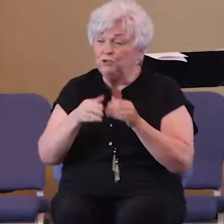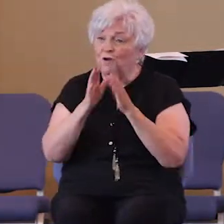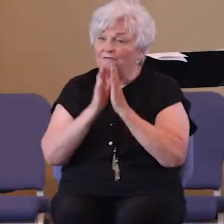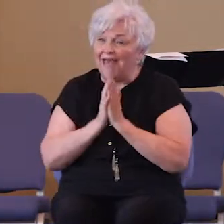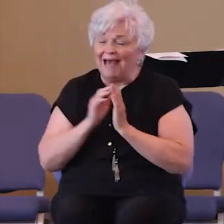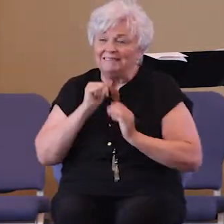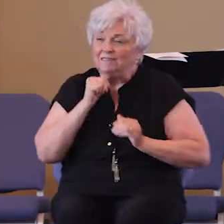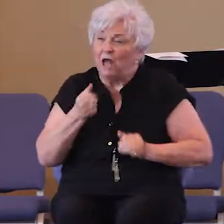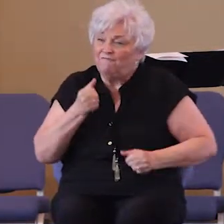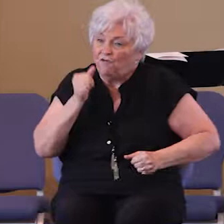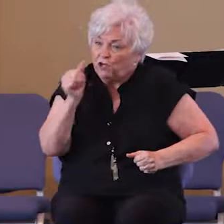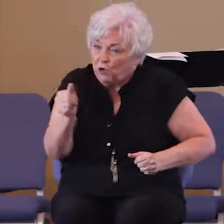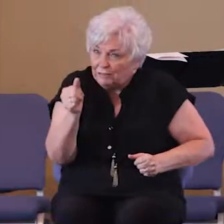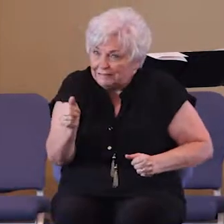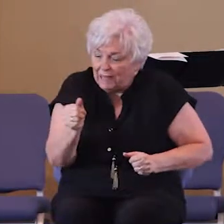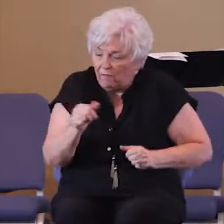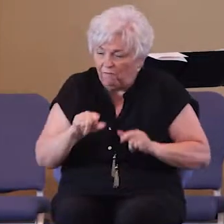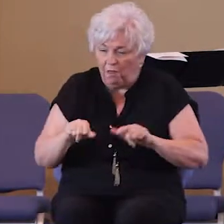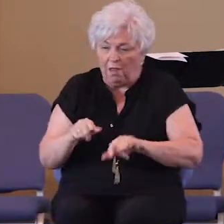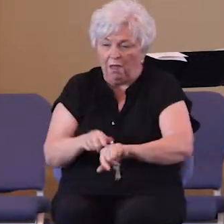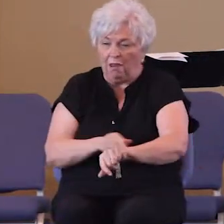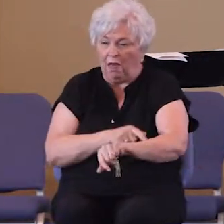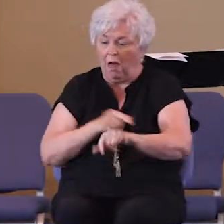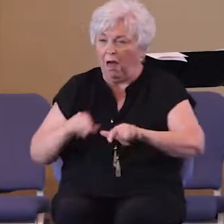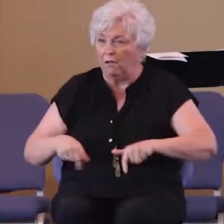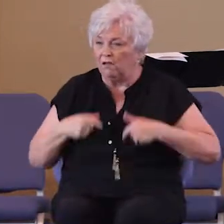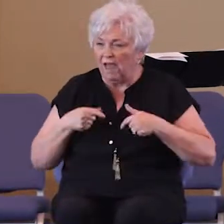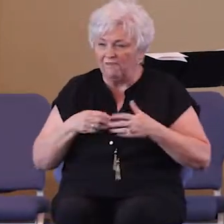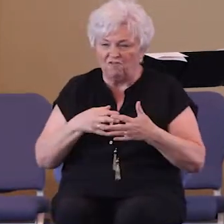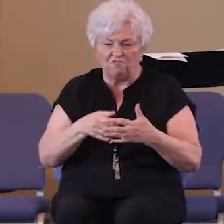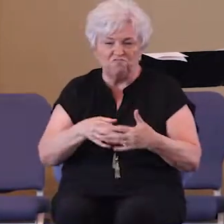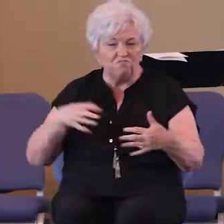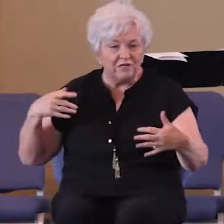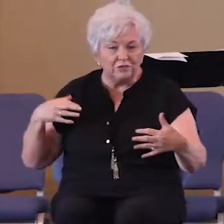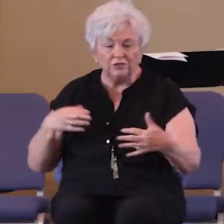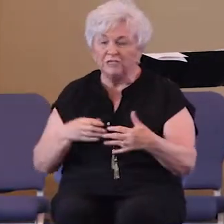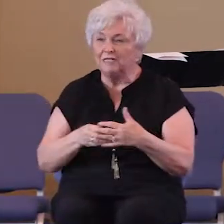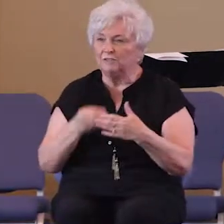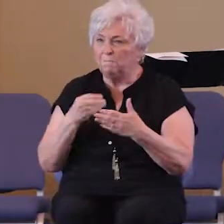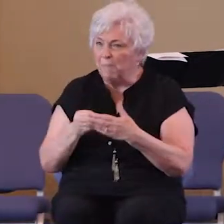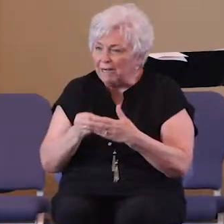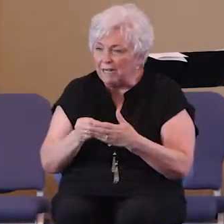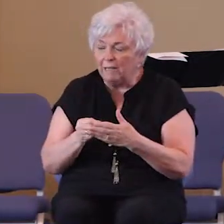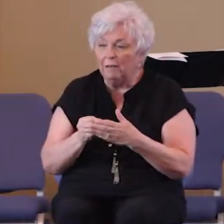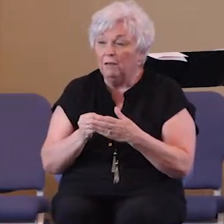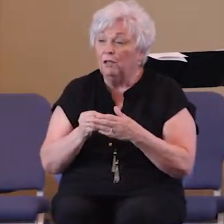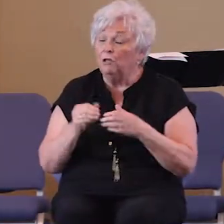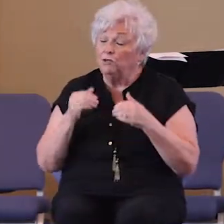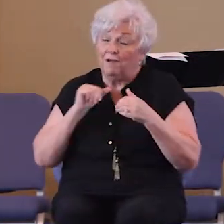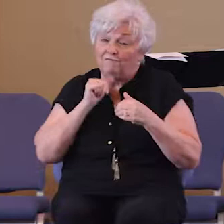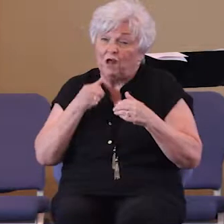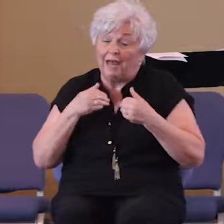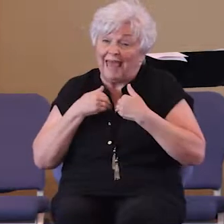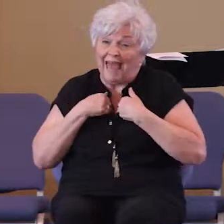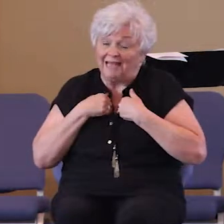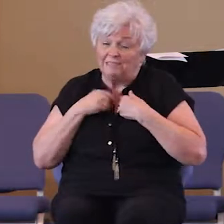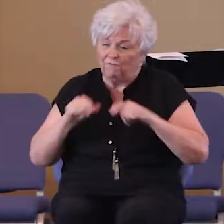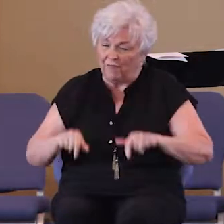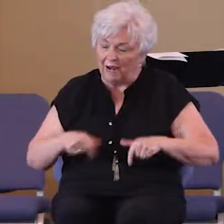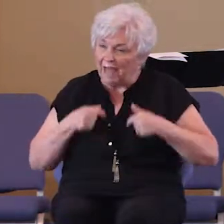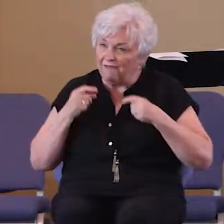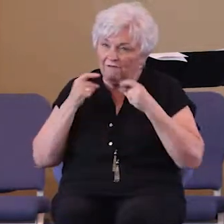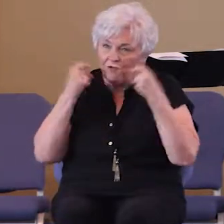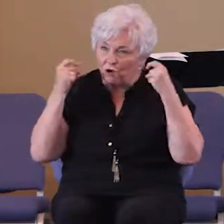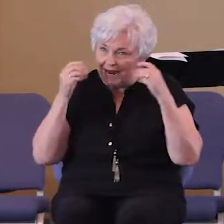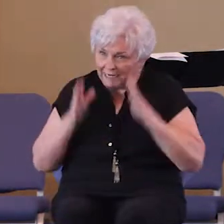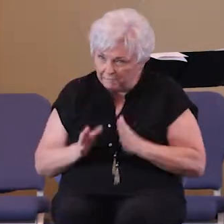long life, nor have asked riches, to have riches for yourself, nor have you asked for the life of your enemies, but you